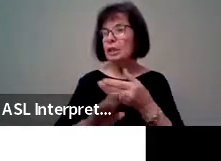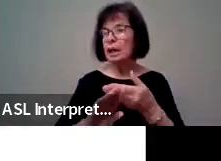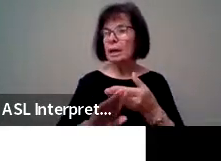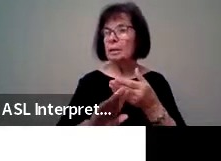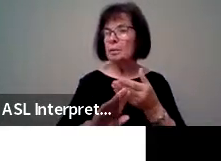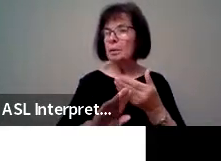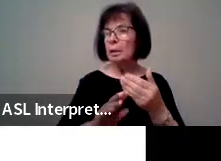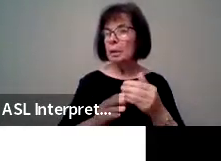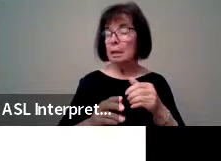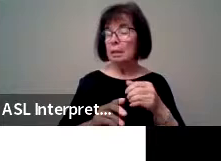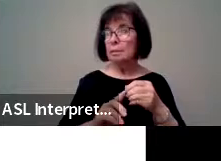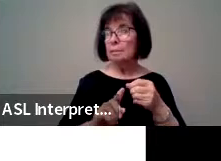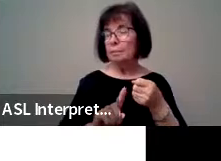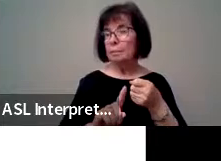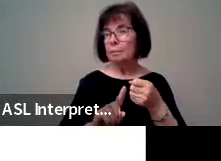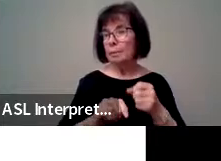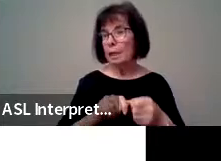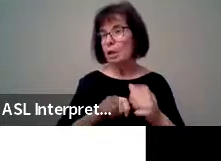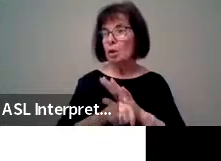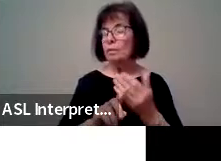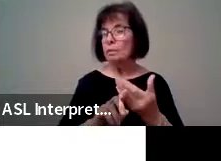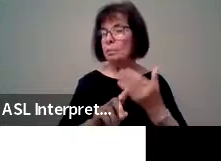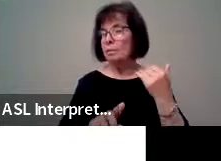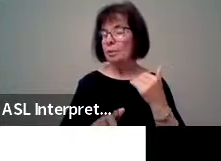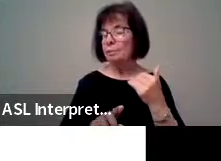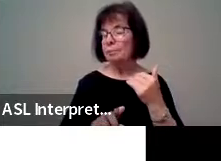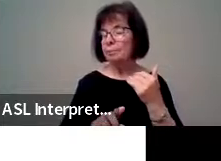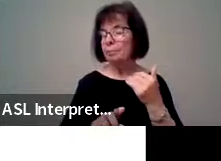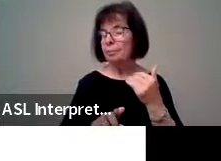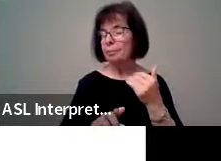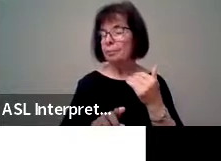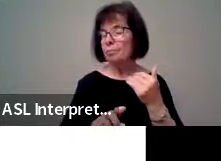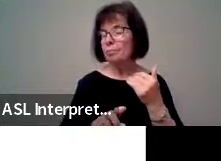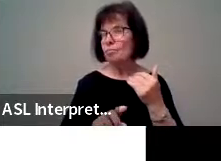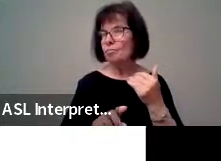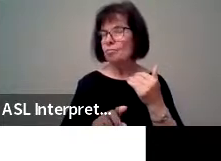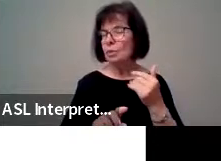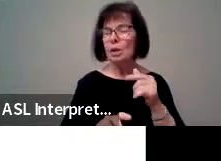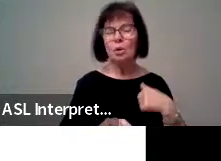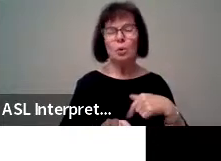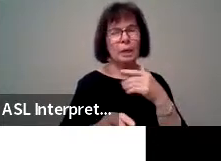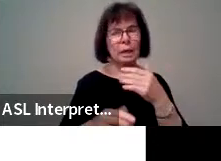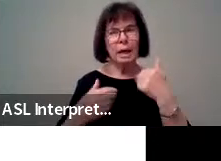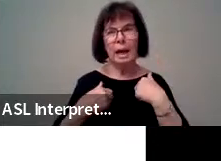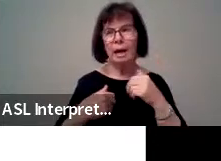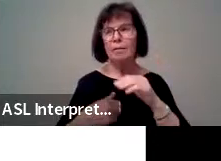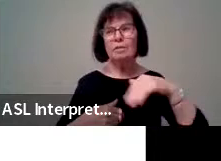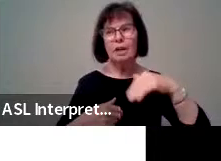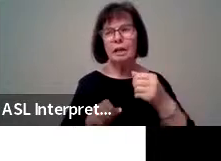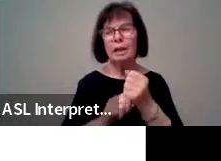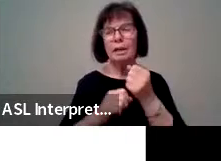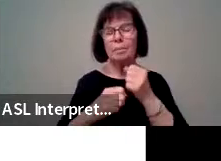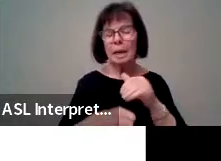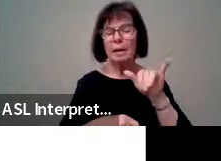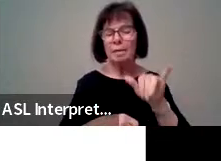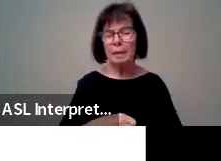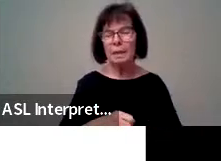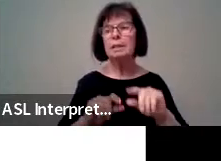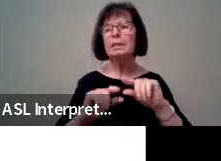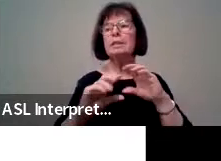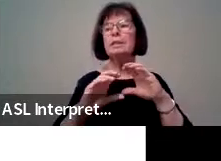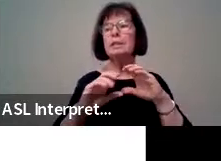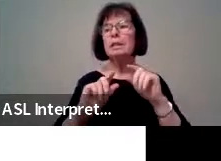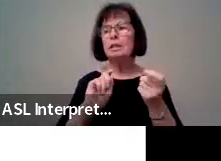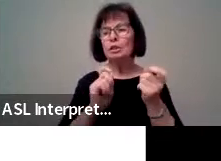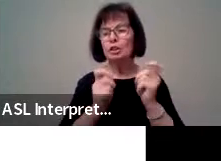think we have not made this change yet in Alameda County. We want to hear from you, from this group, and we want